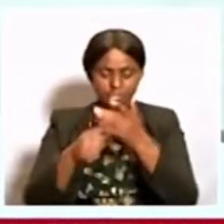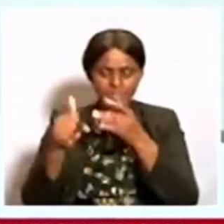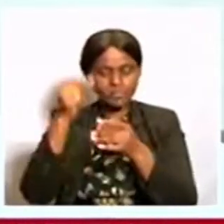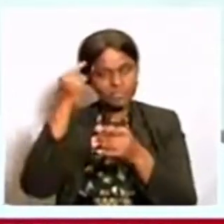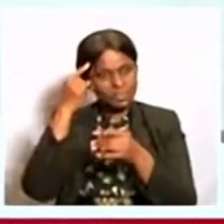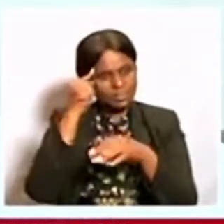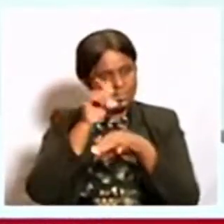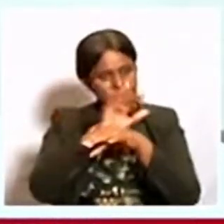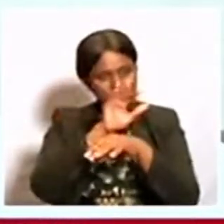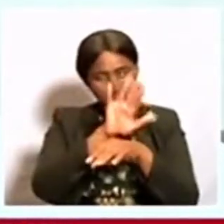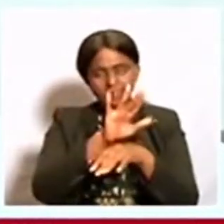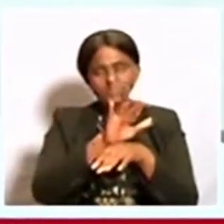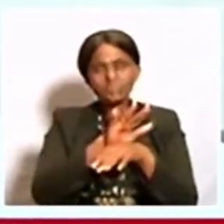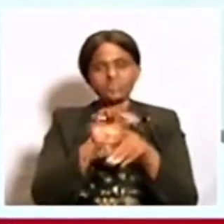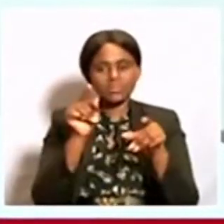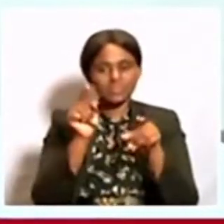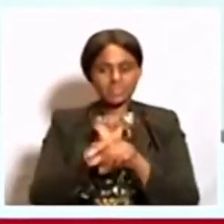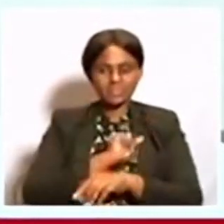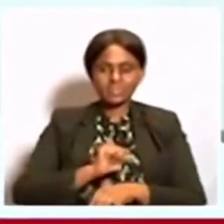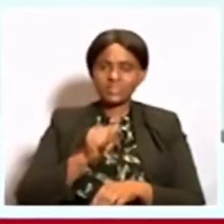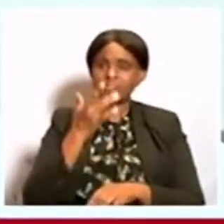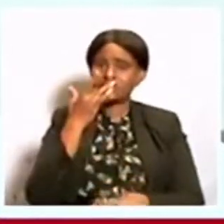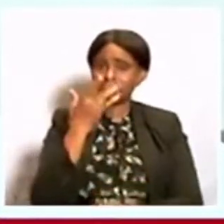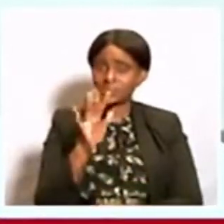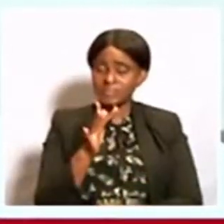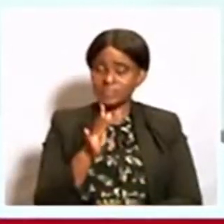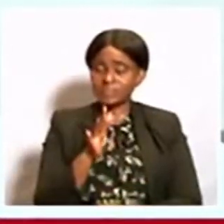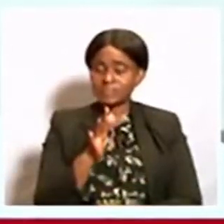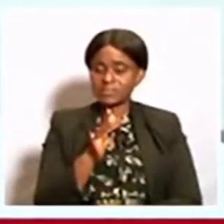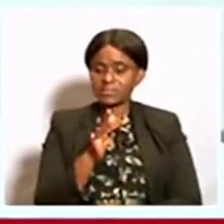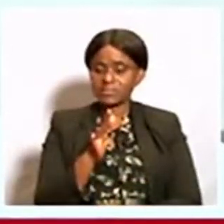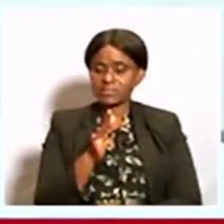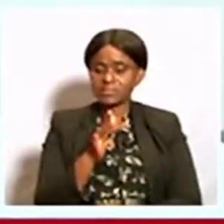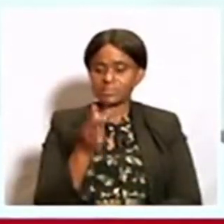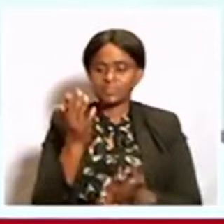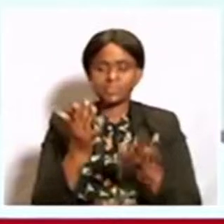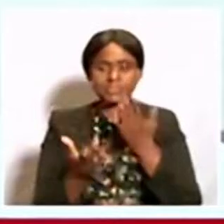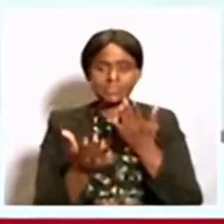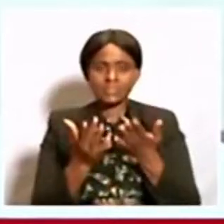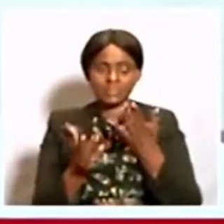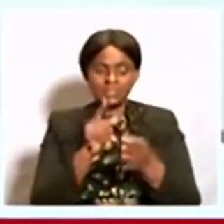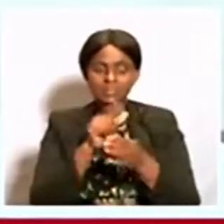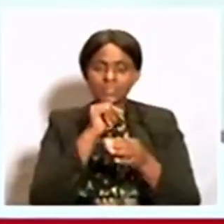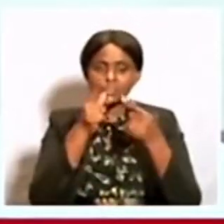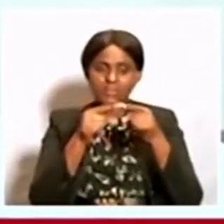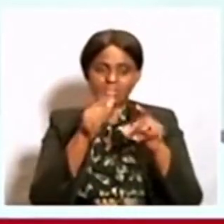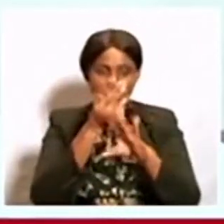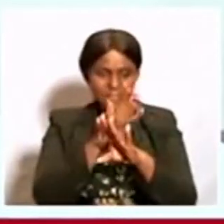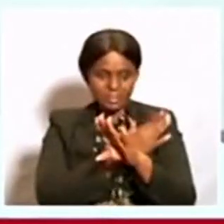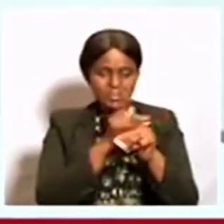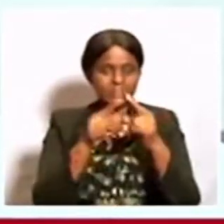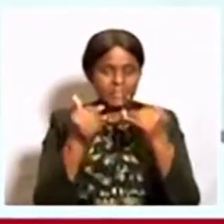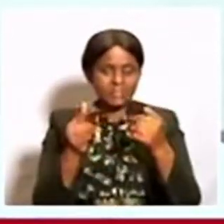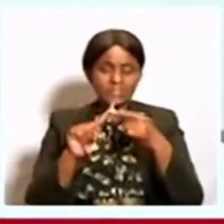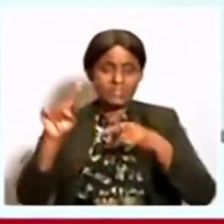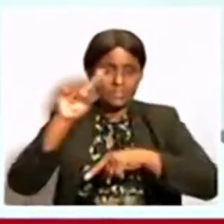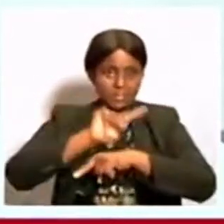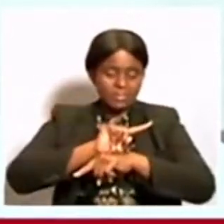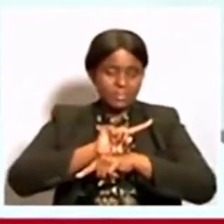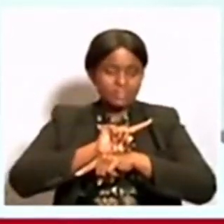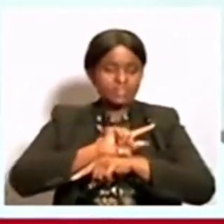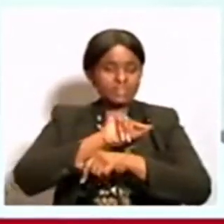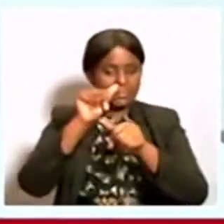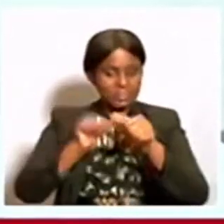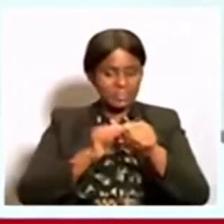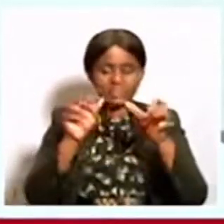is sending there. Because fortunately, maybe this wasn't happening before, but today,